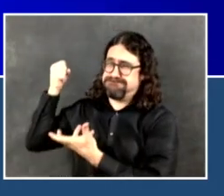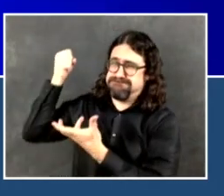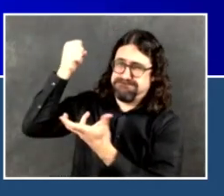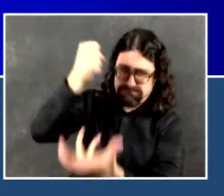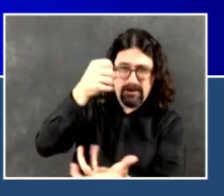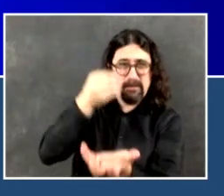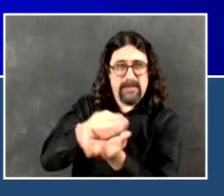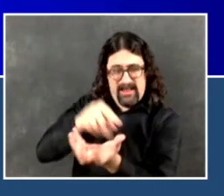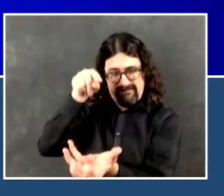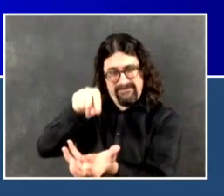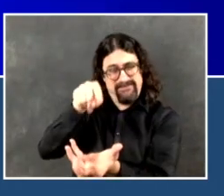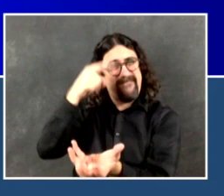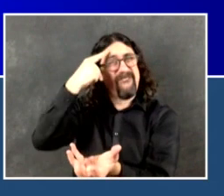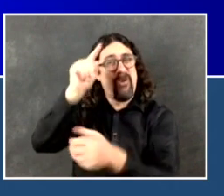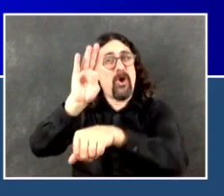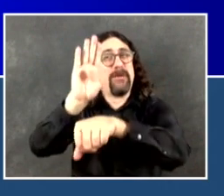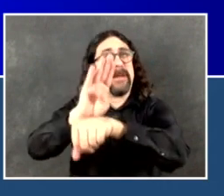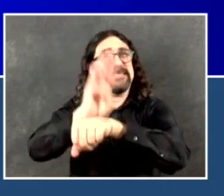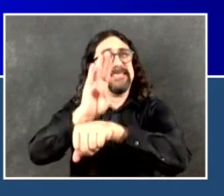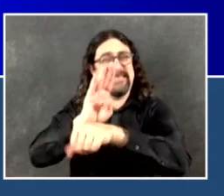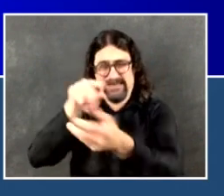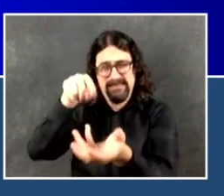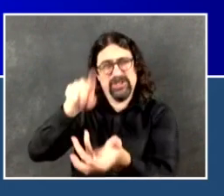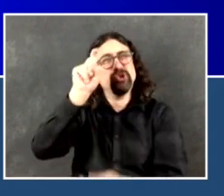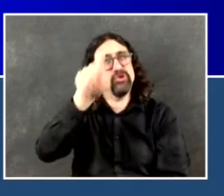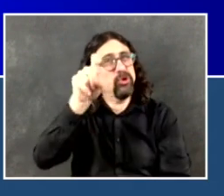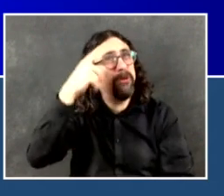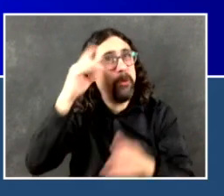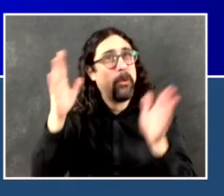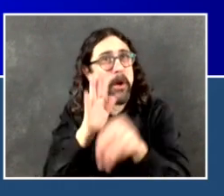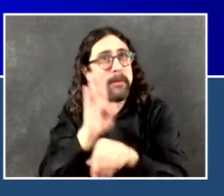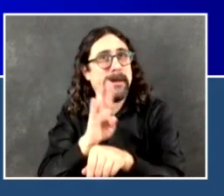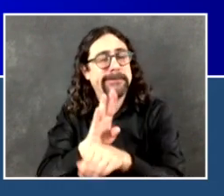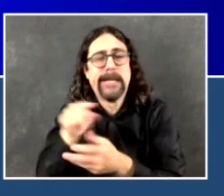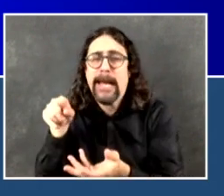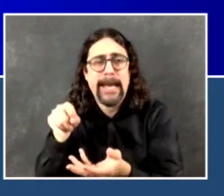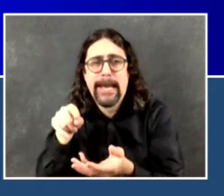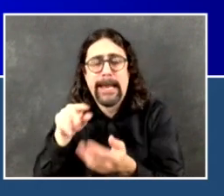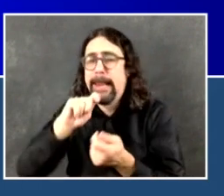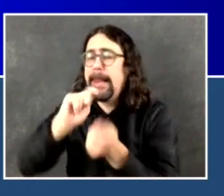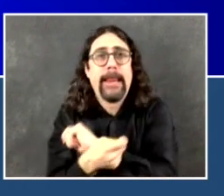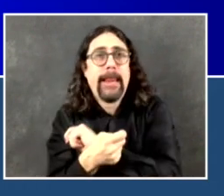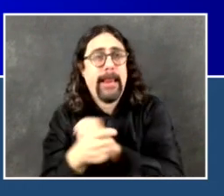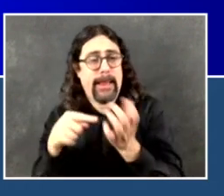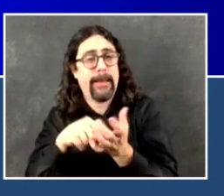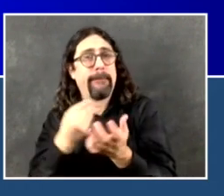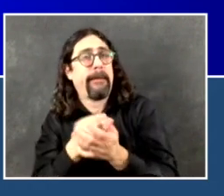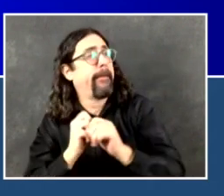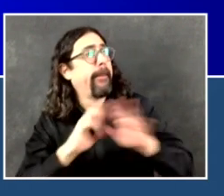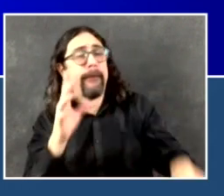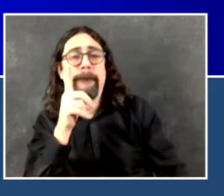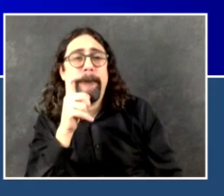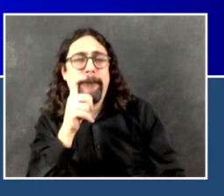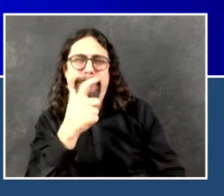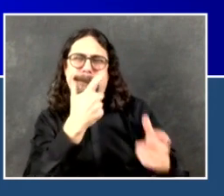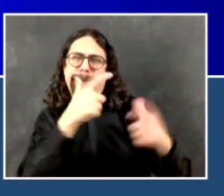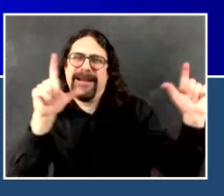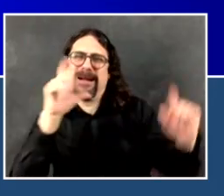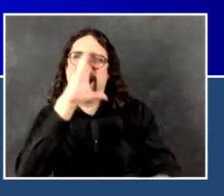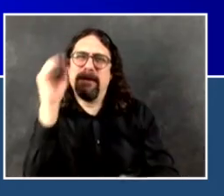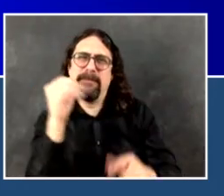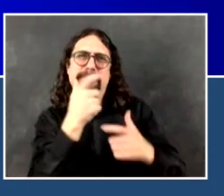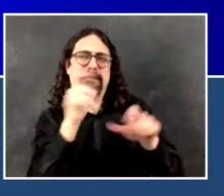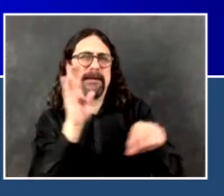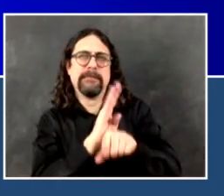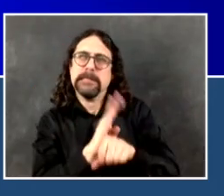struggling. And the federal government here in this case, it's been consistently the case, not only behind